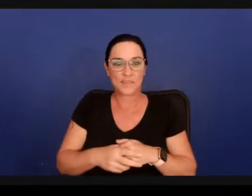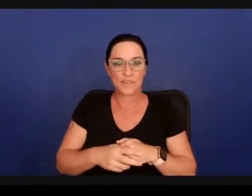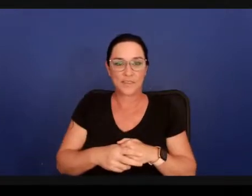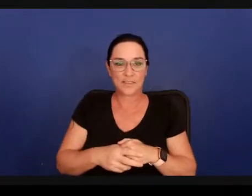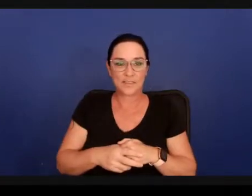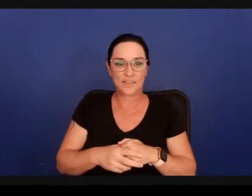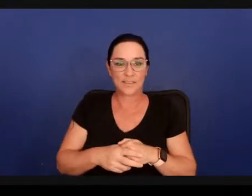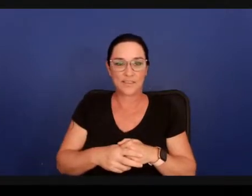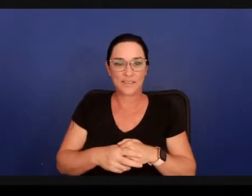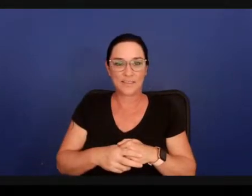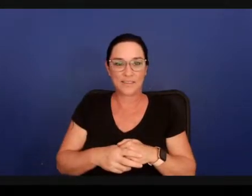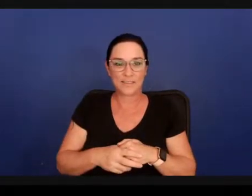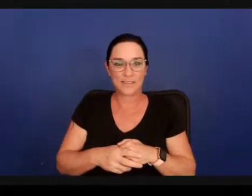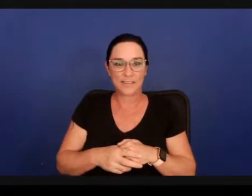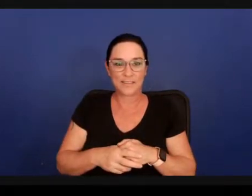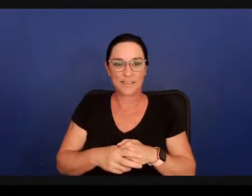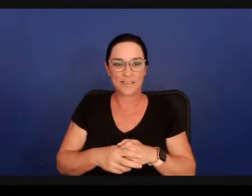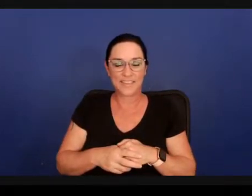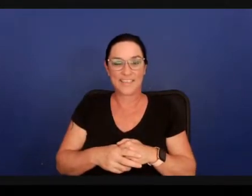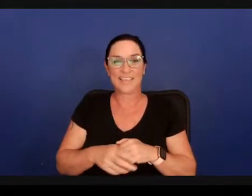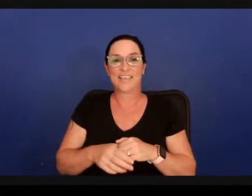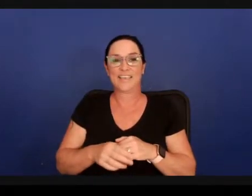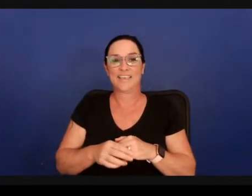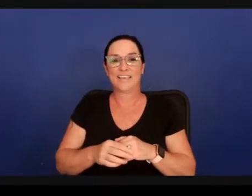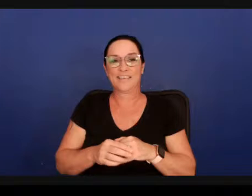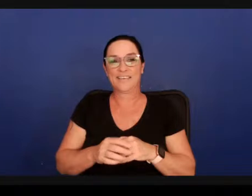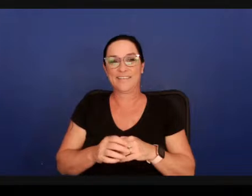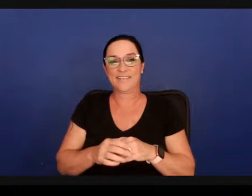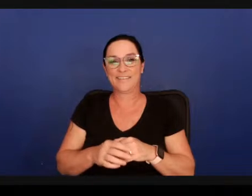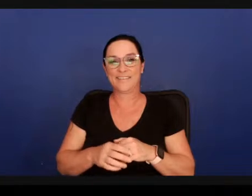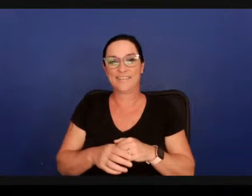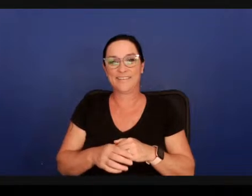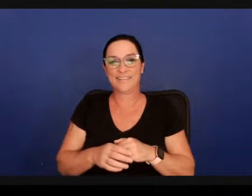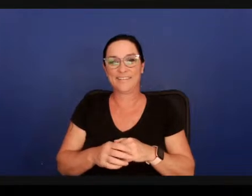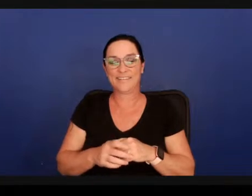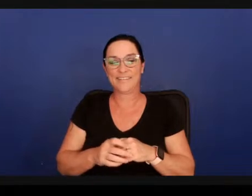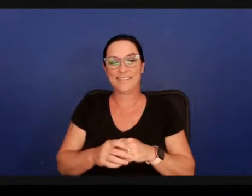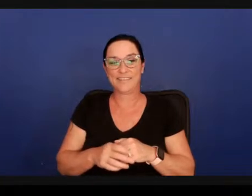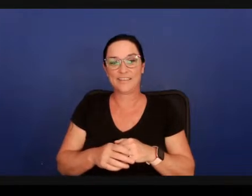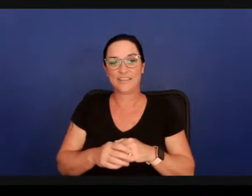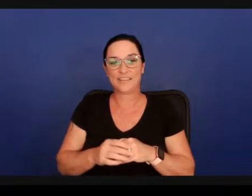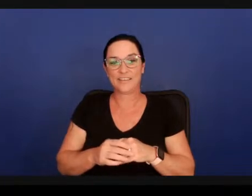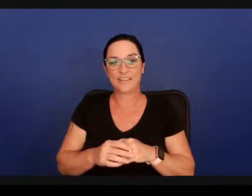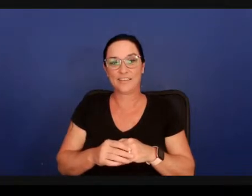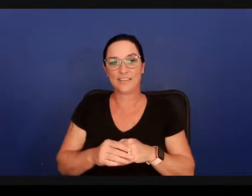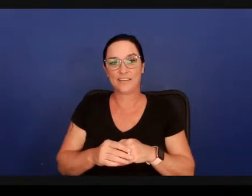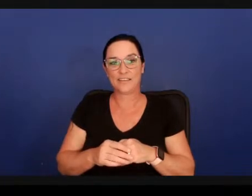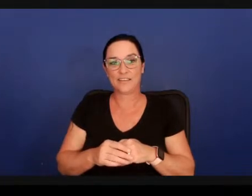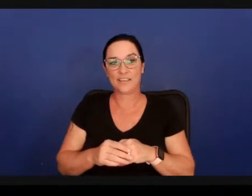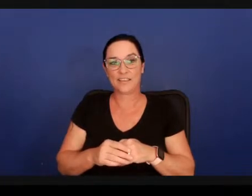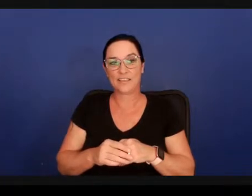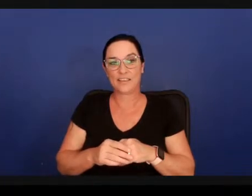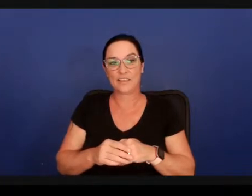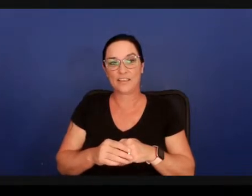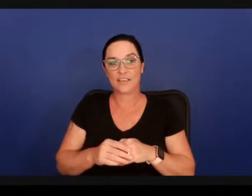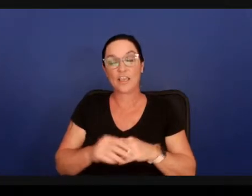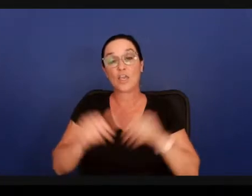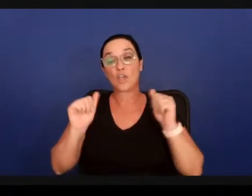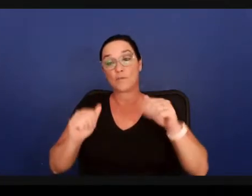something. Yeah, some vermin perhaps. So that's really the thing. It could be filling quite a lot of space